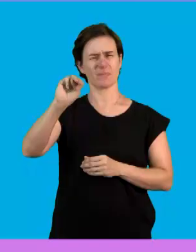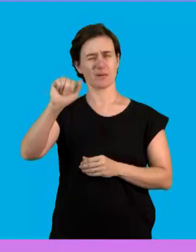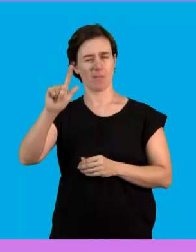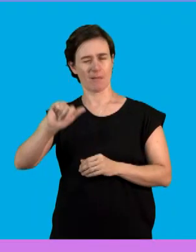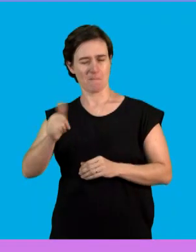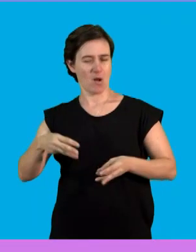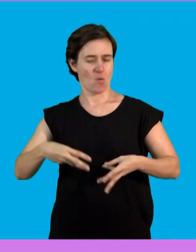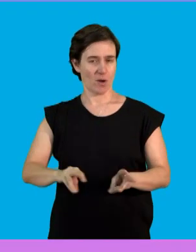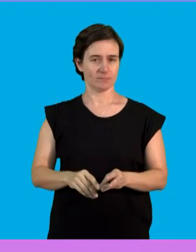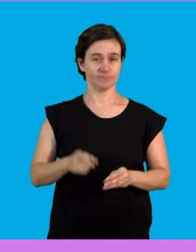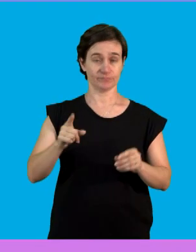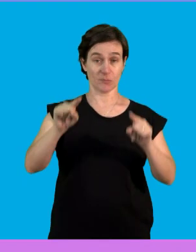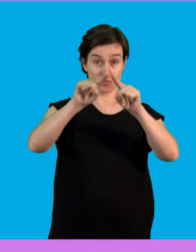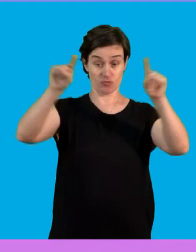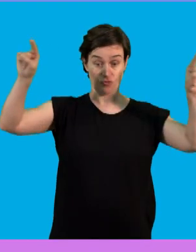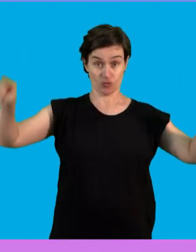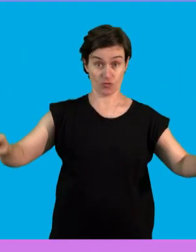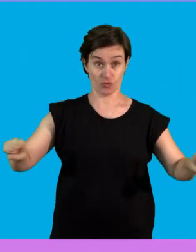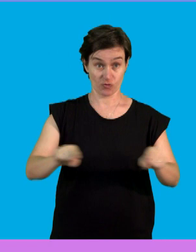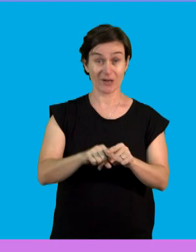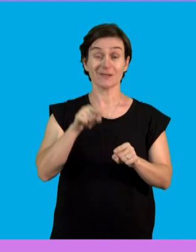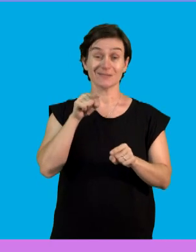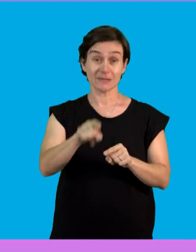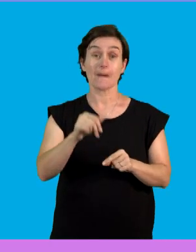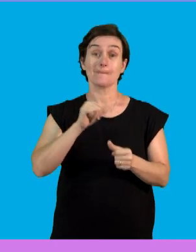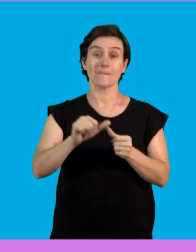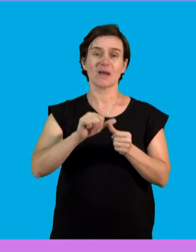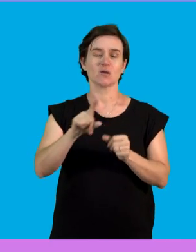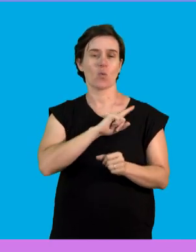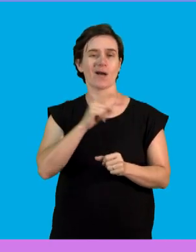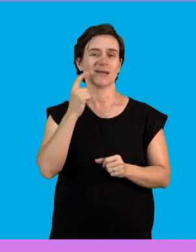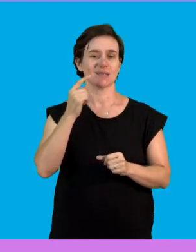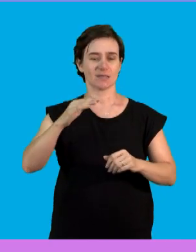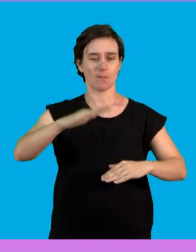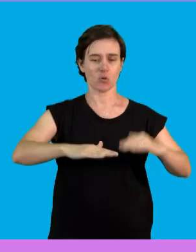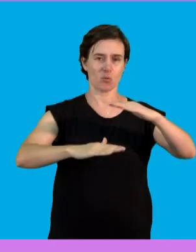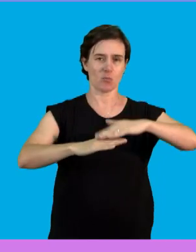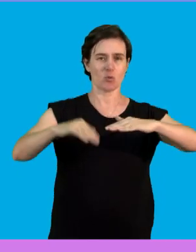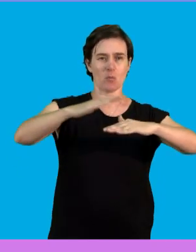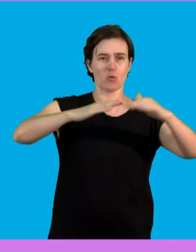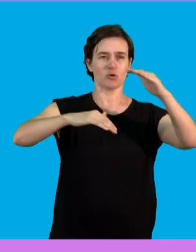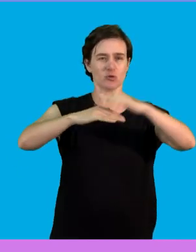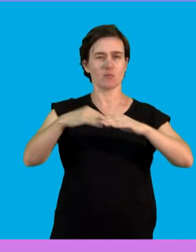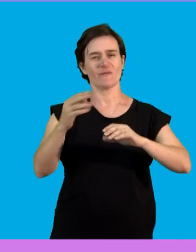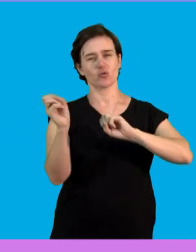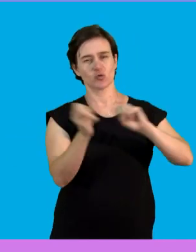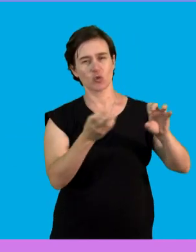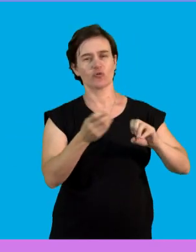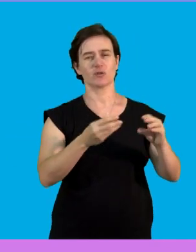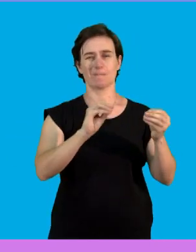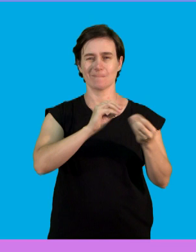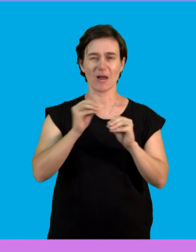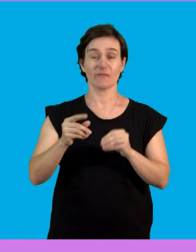Now, rectangular boxes are preferred for the ease of stacking, storage and manufacturing because you only